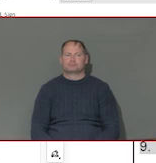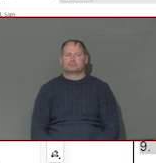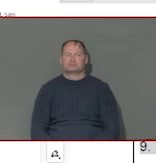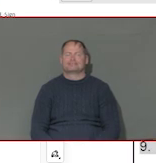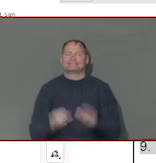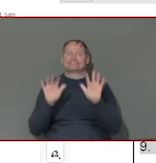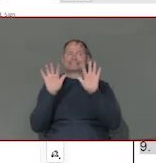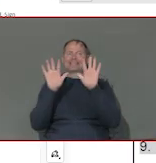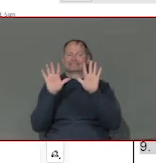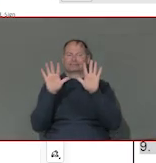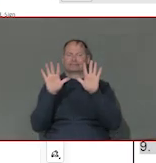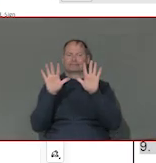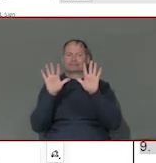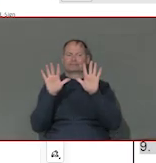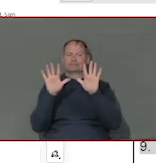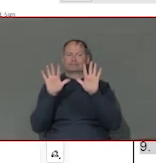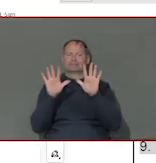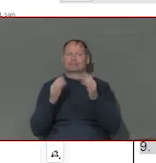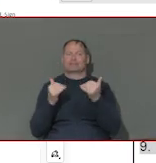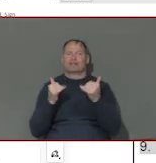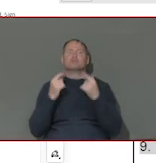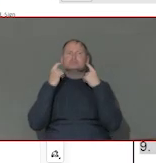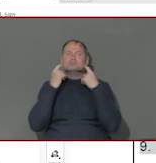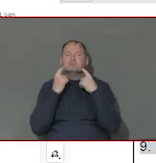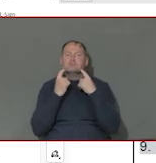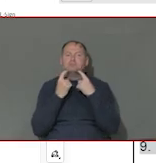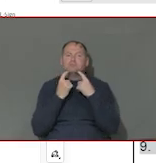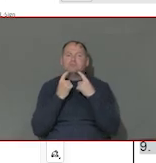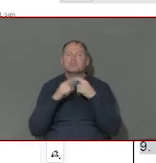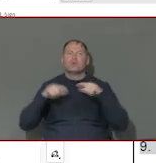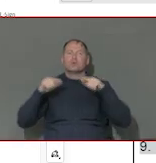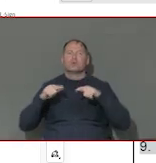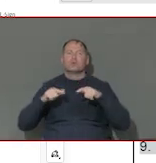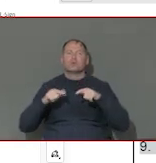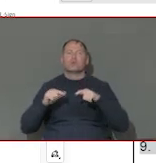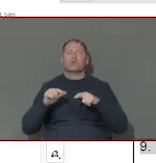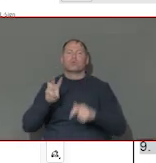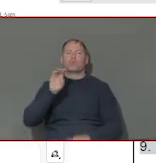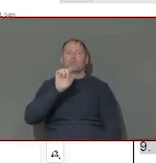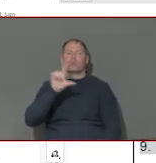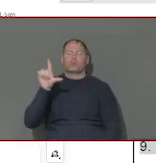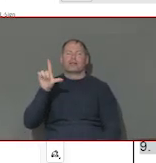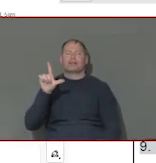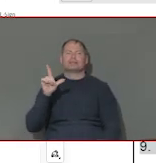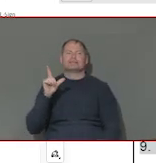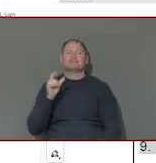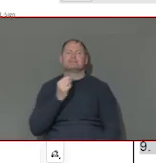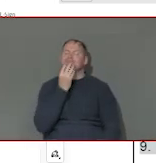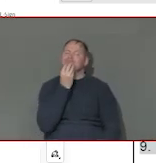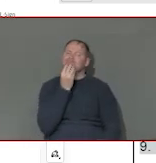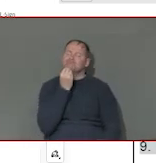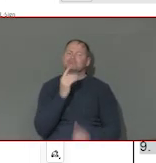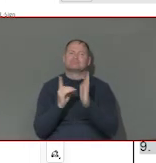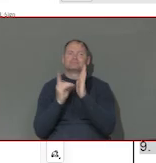Then the 10th one, the lower jaw, it has a well-developed what? Chin. So for